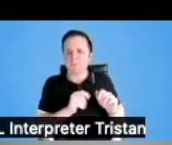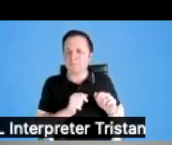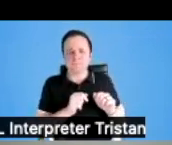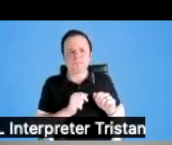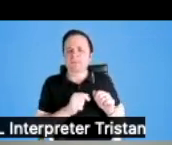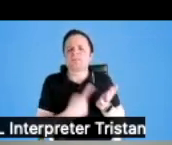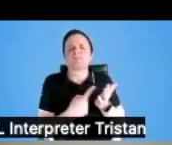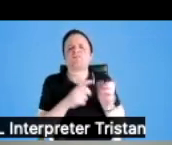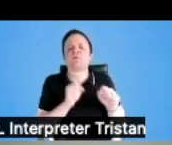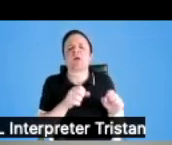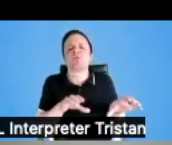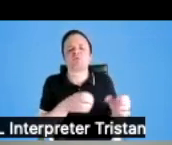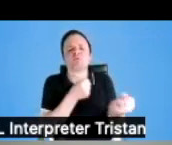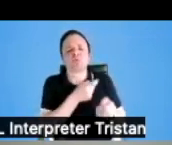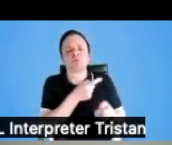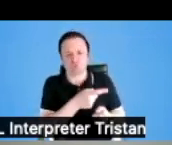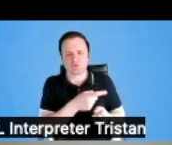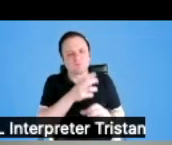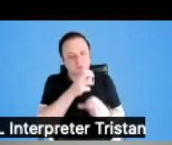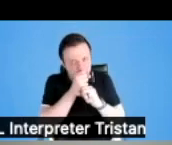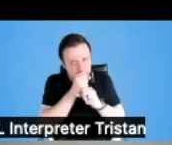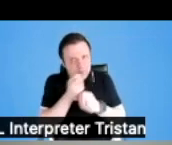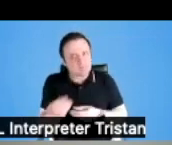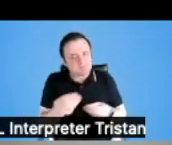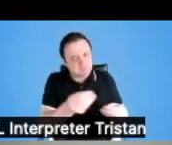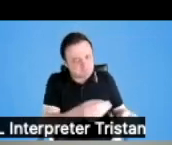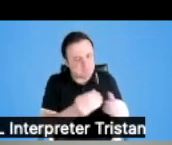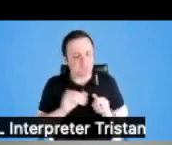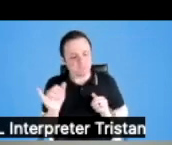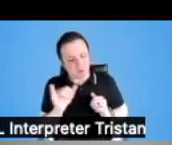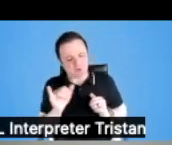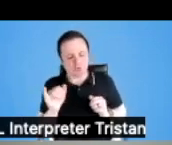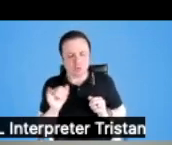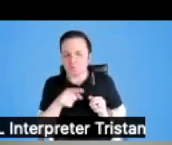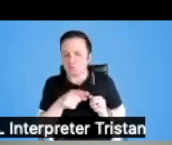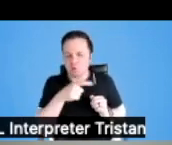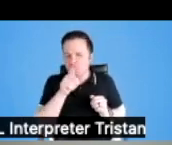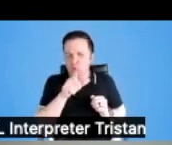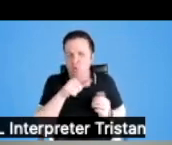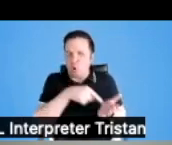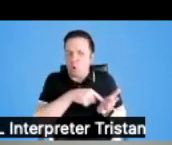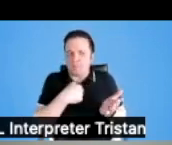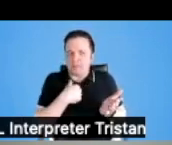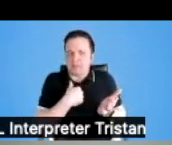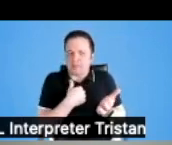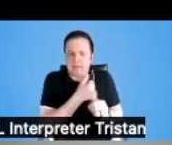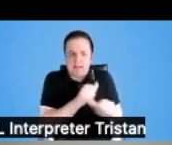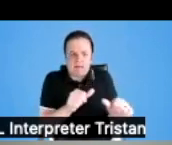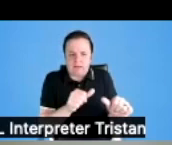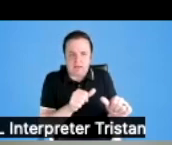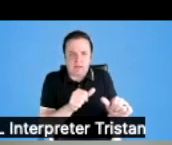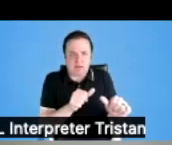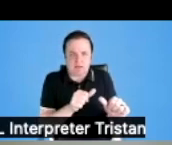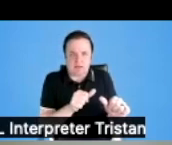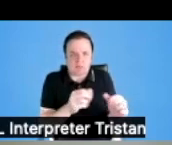we can do here. Here's our confidentiality. And you do not owe me any part besides what you